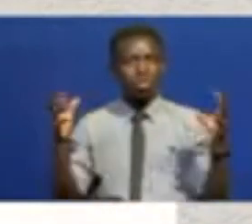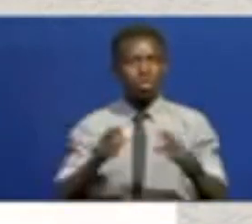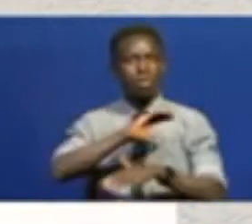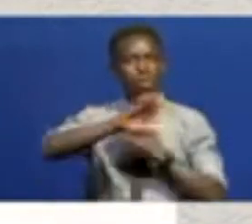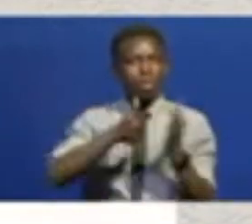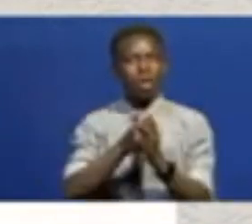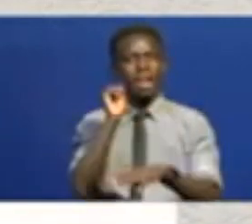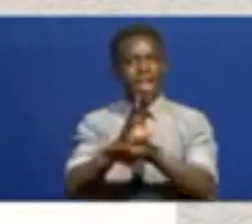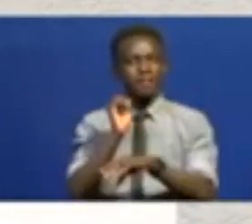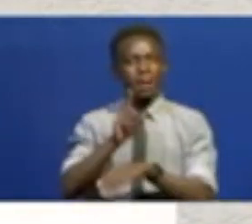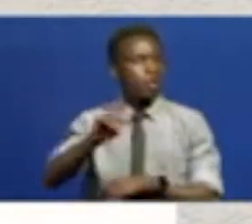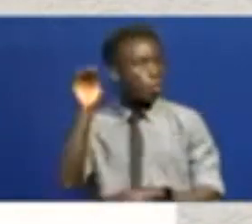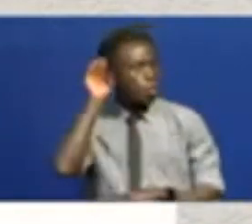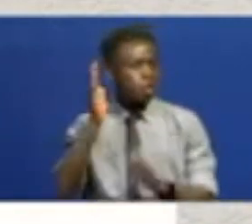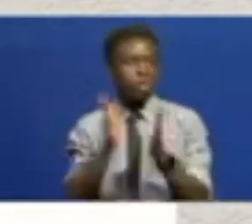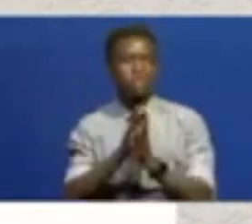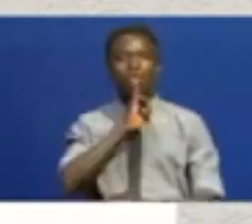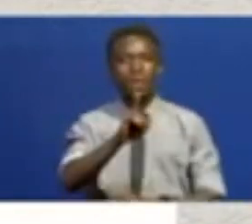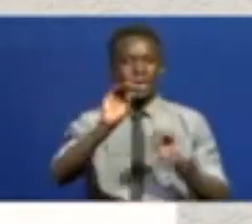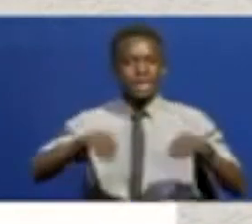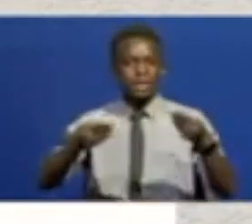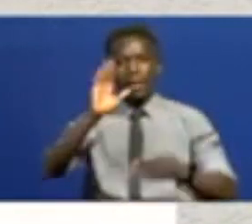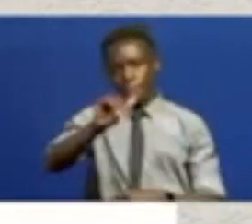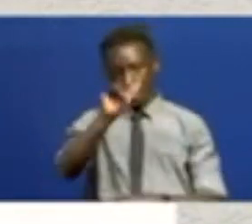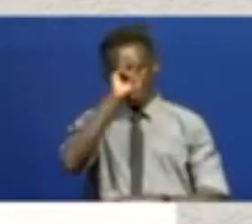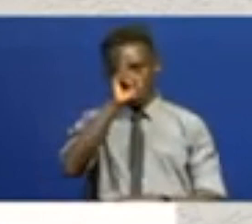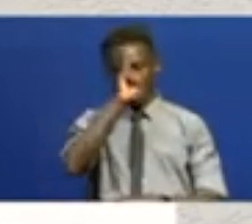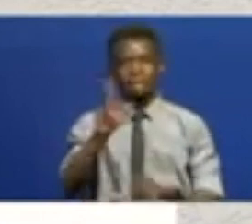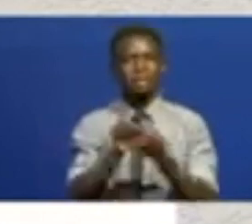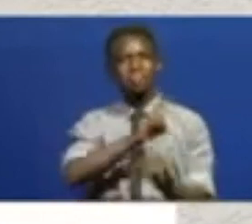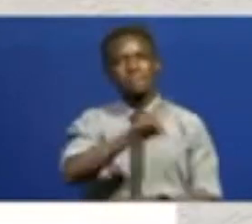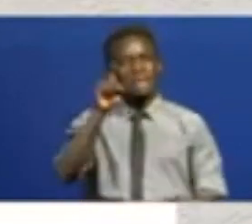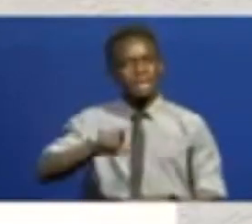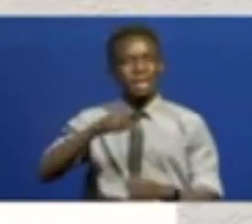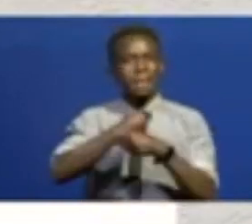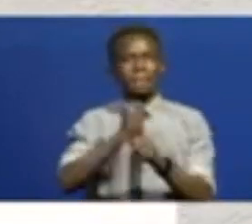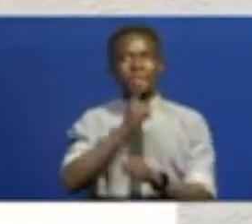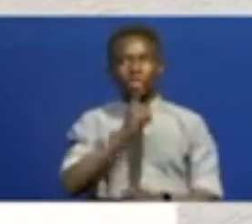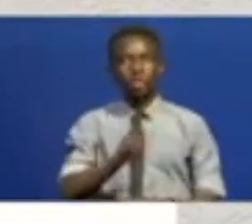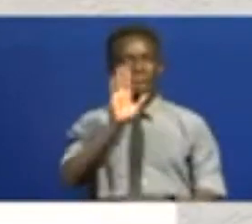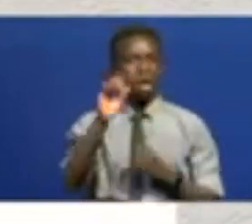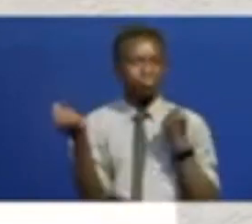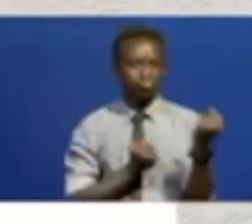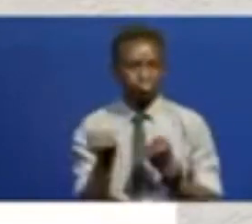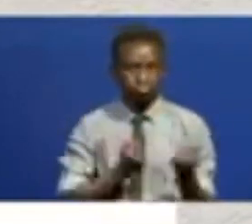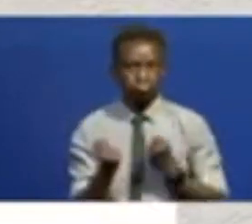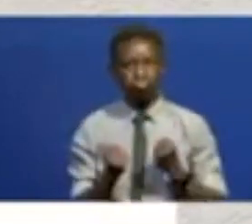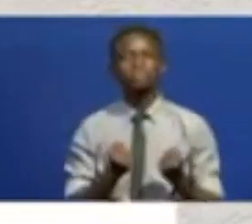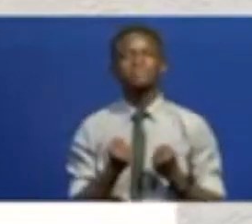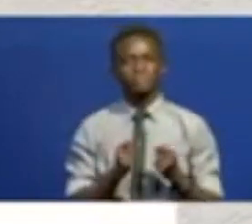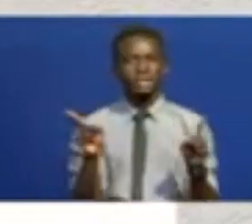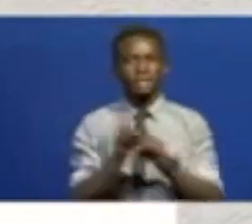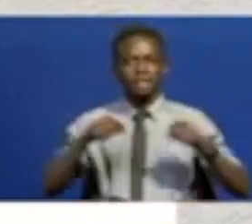comply with the direction given by the police. They will also be required to ensure they lock their motor vehicles and